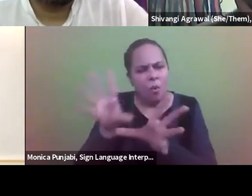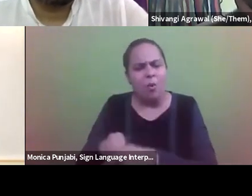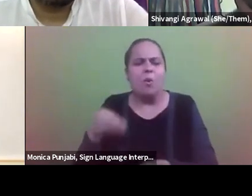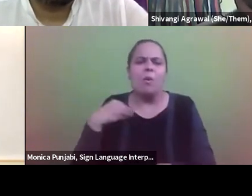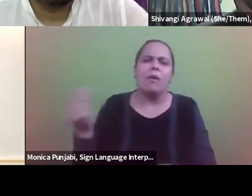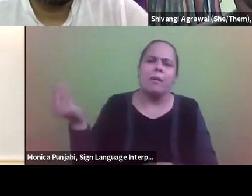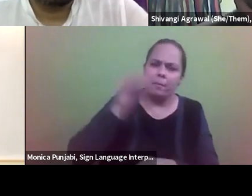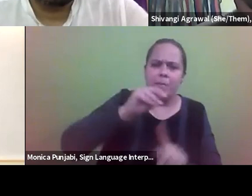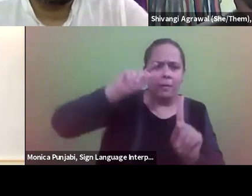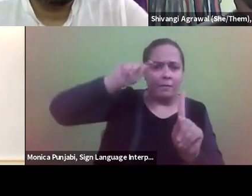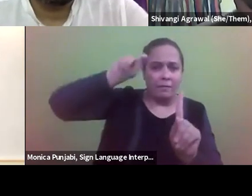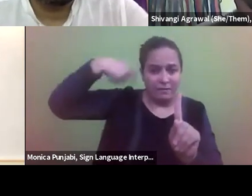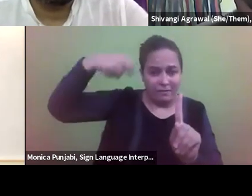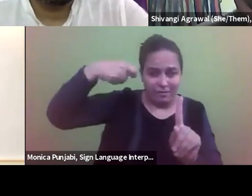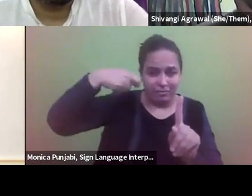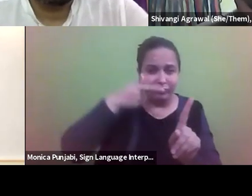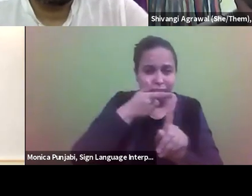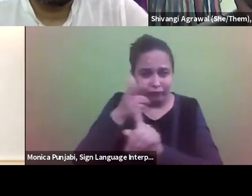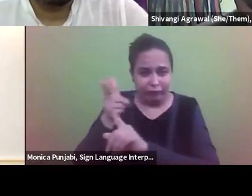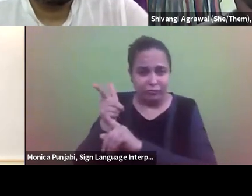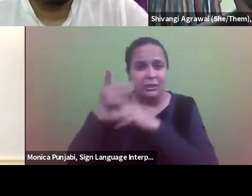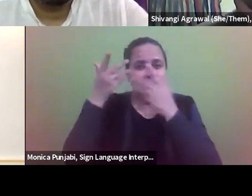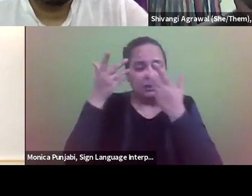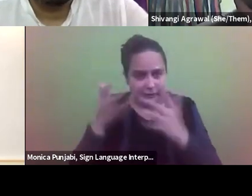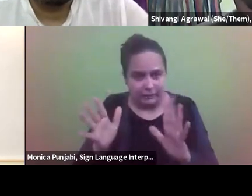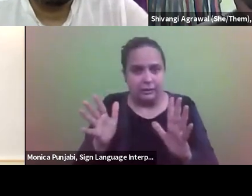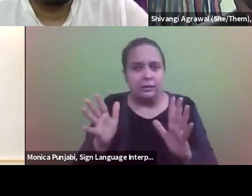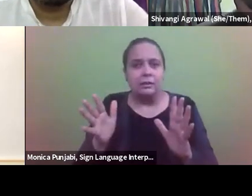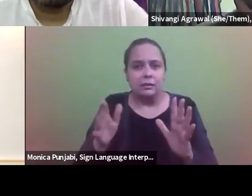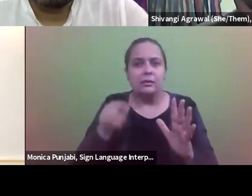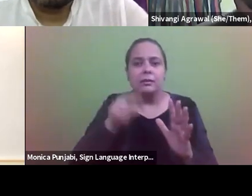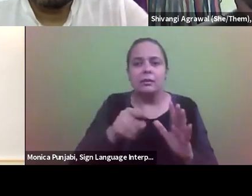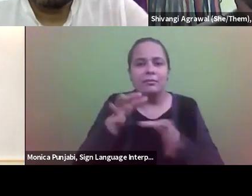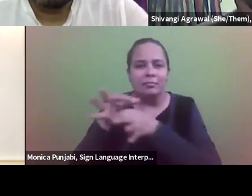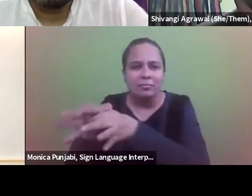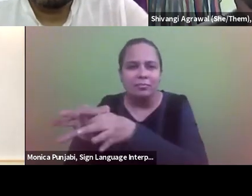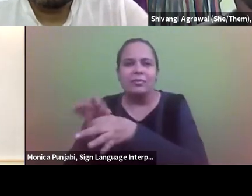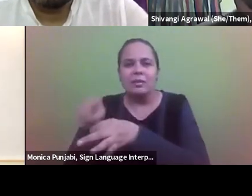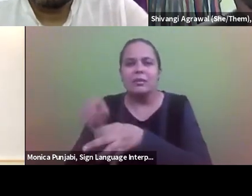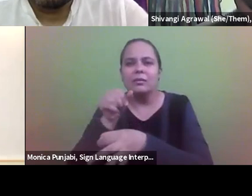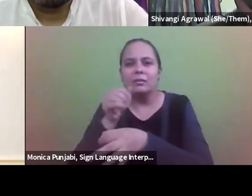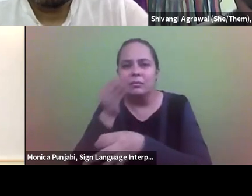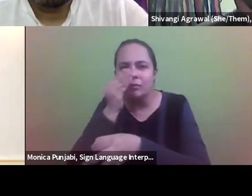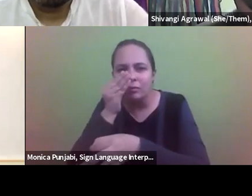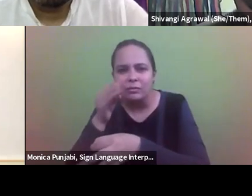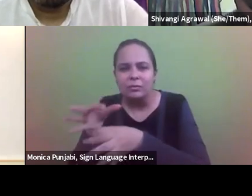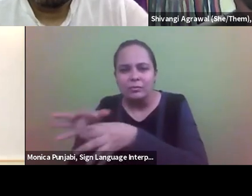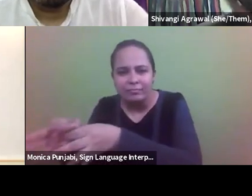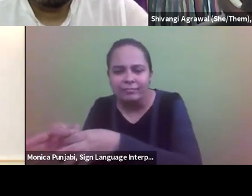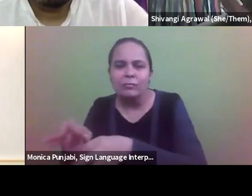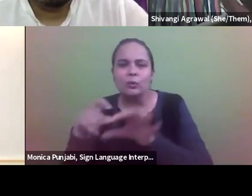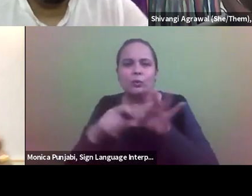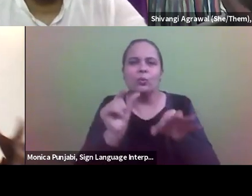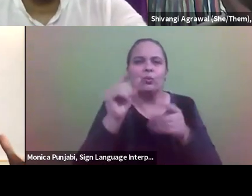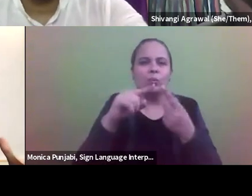film, given the fact that it's about minorities and minorities and minorities. So the hate is